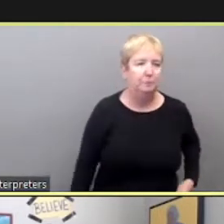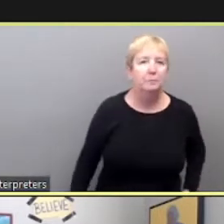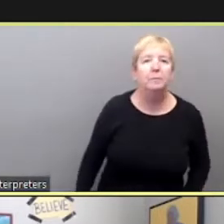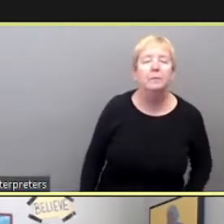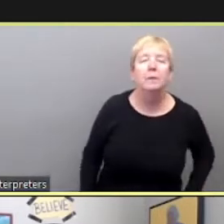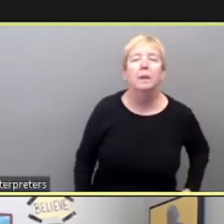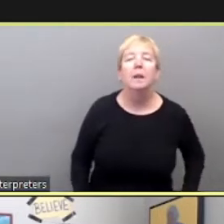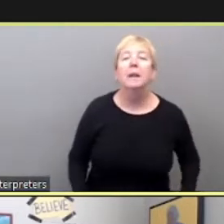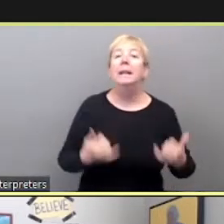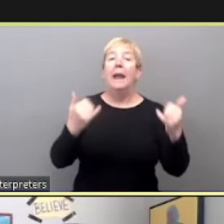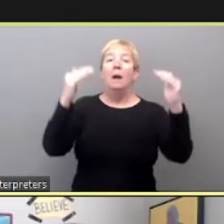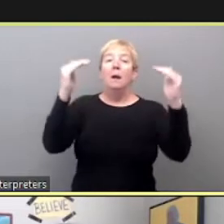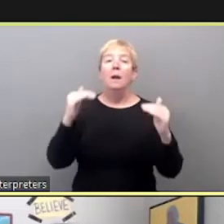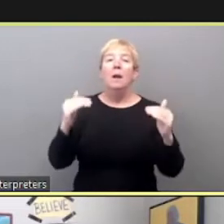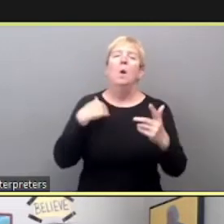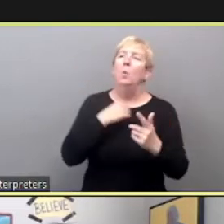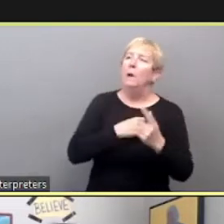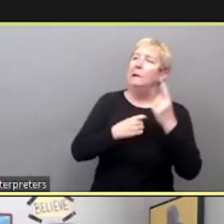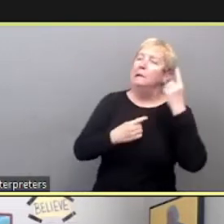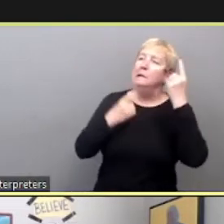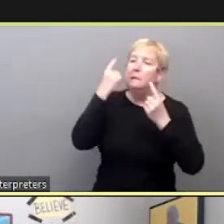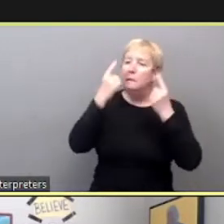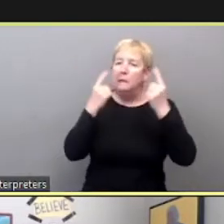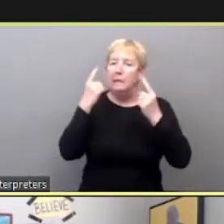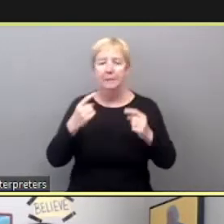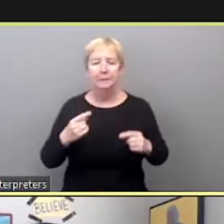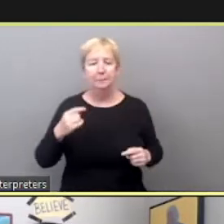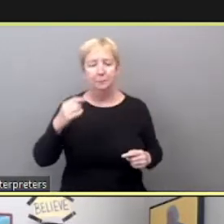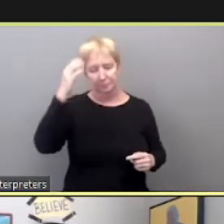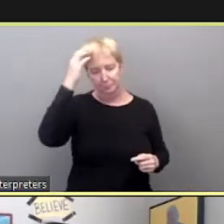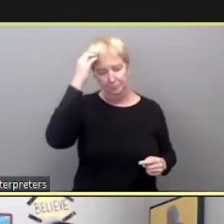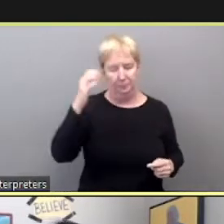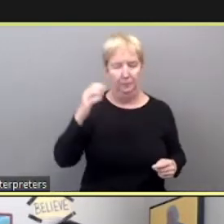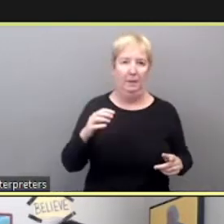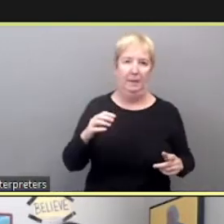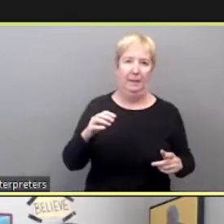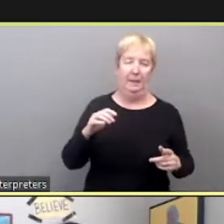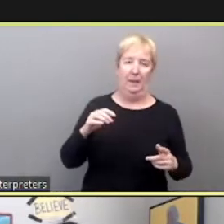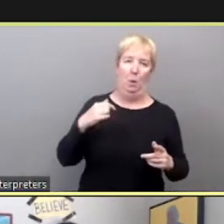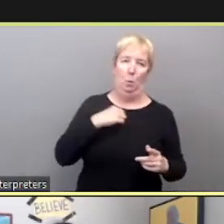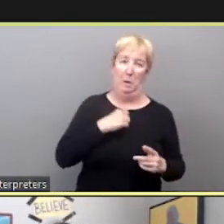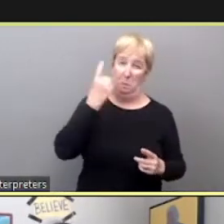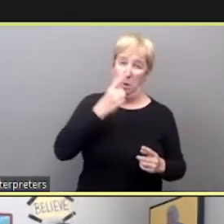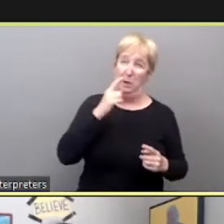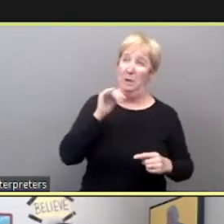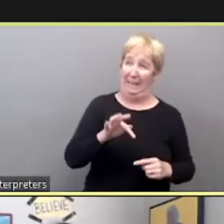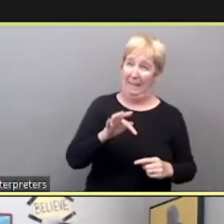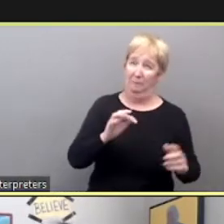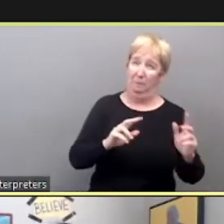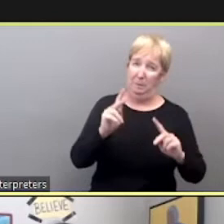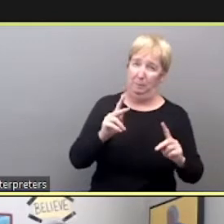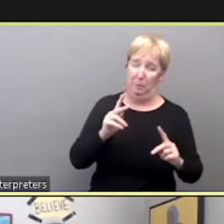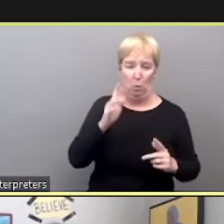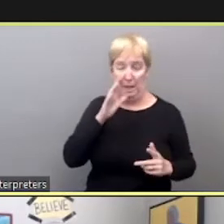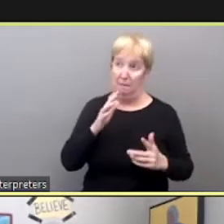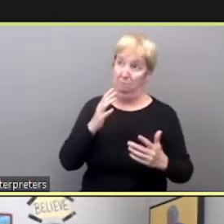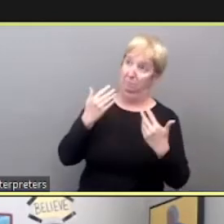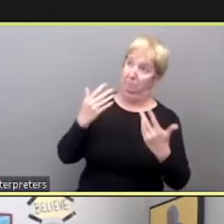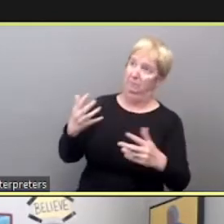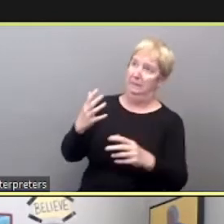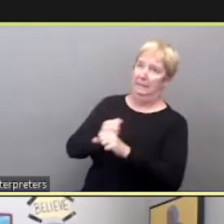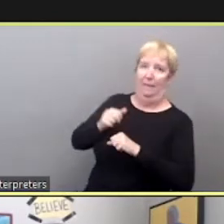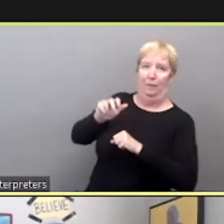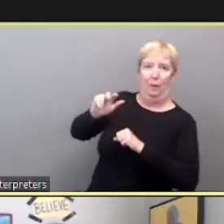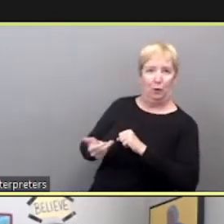We were worried of whether primary doses, more boosters were going to be given than primaries, but you can see that The week before the